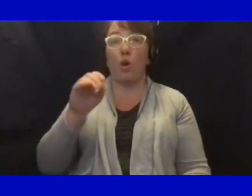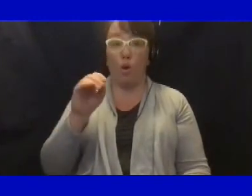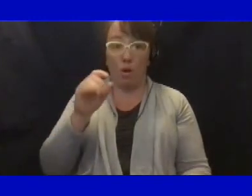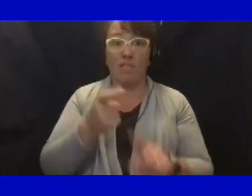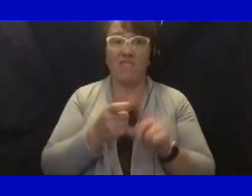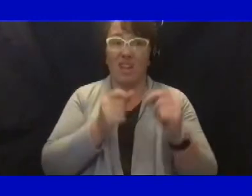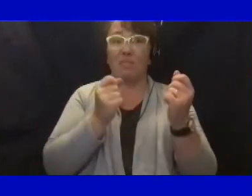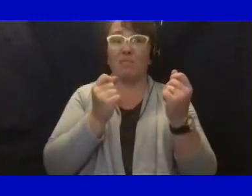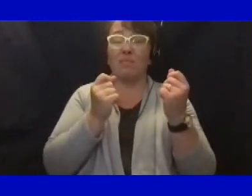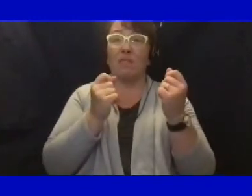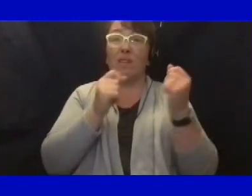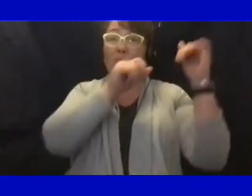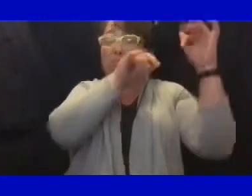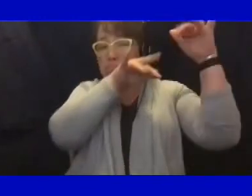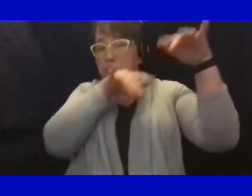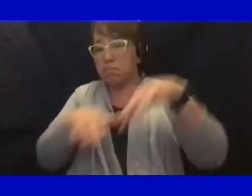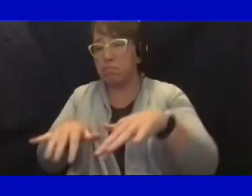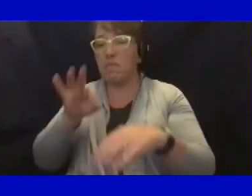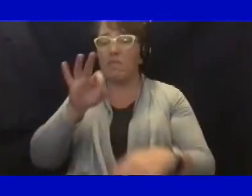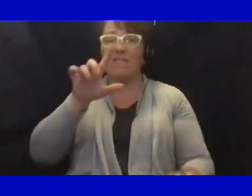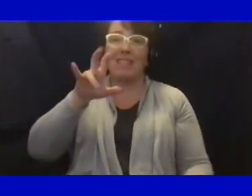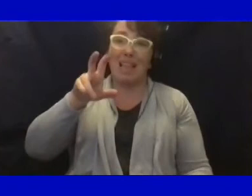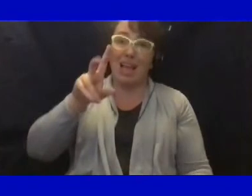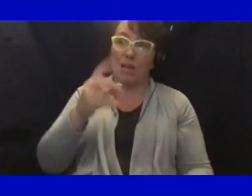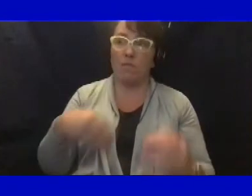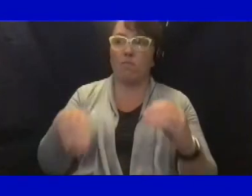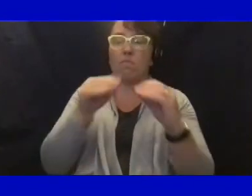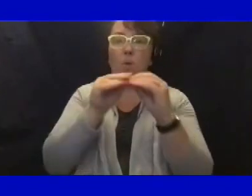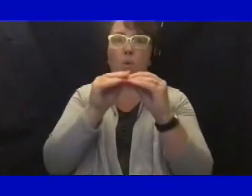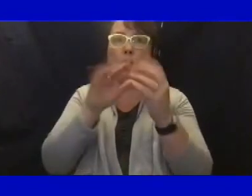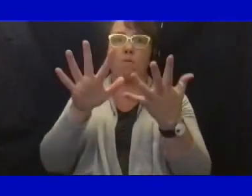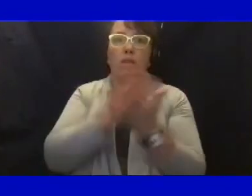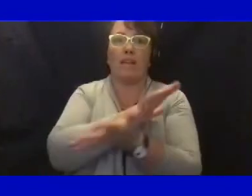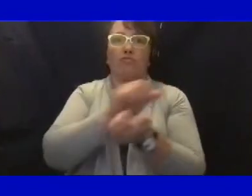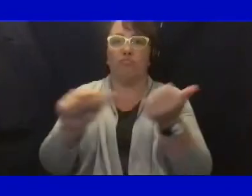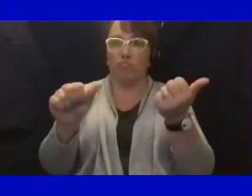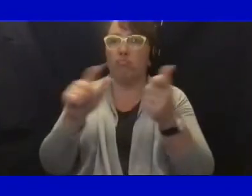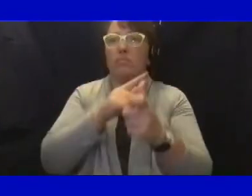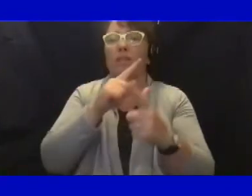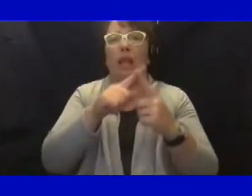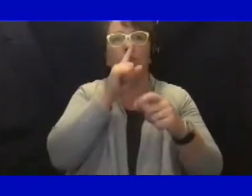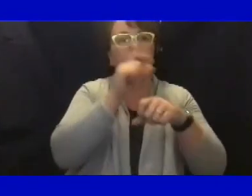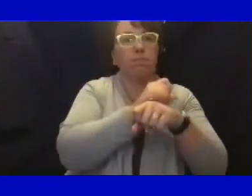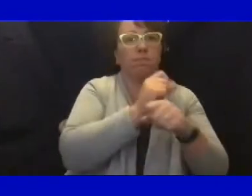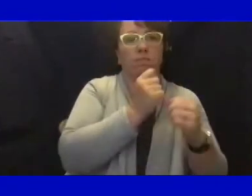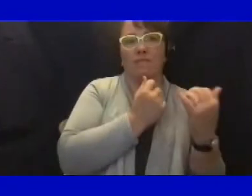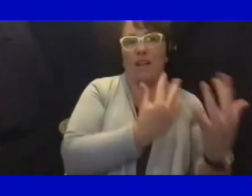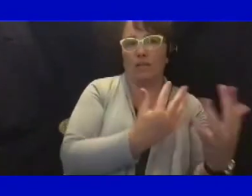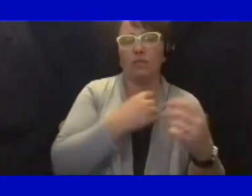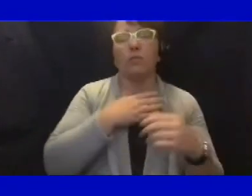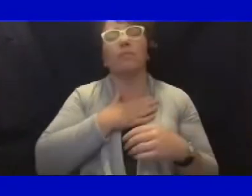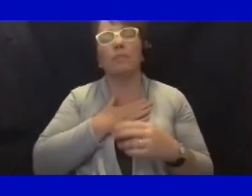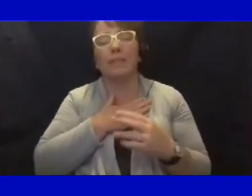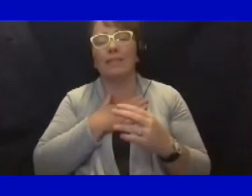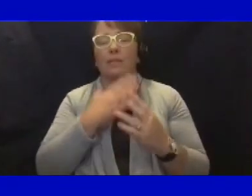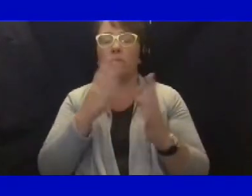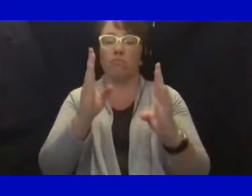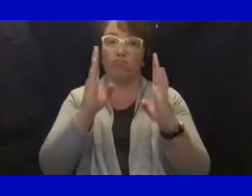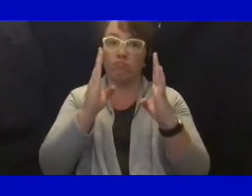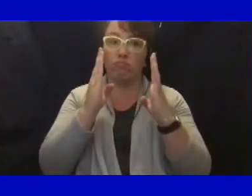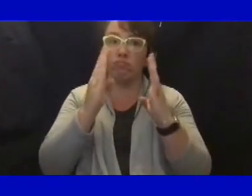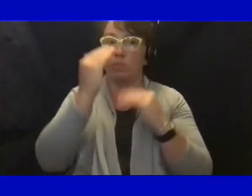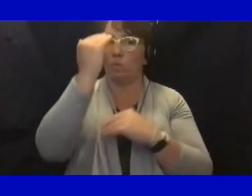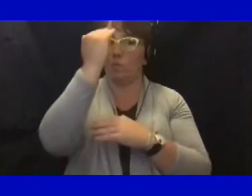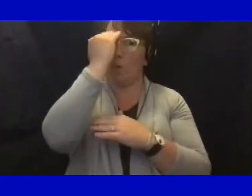itself. Heed these warnings and take them seriously. You're going to hear everything you need to know tonight, but get in